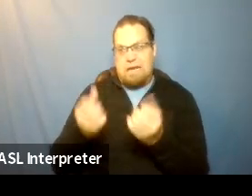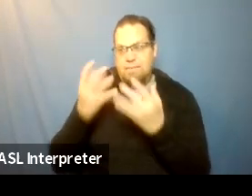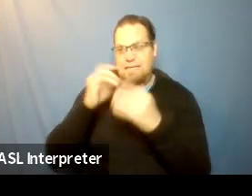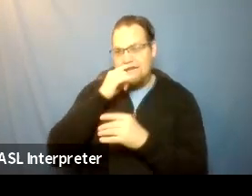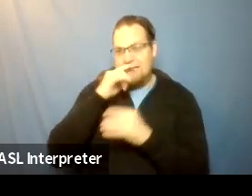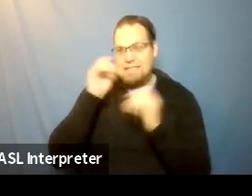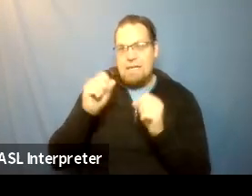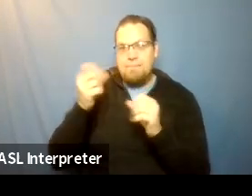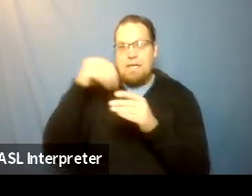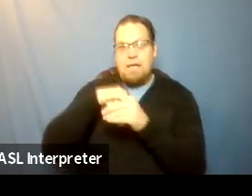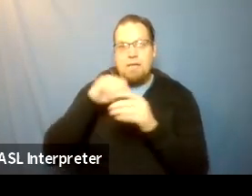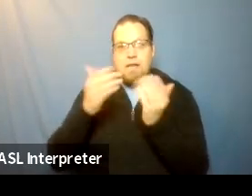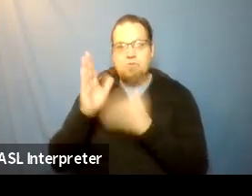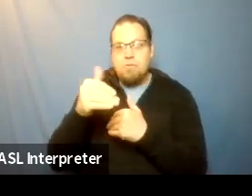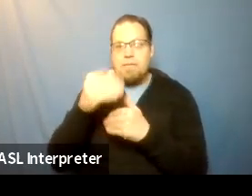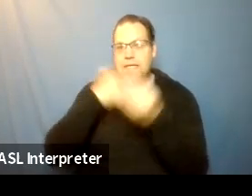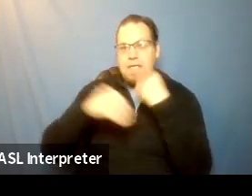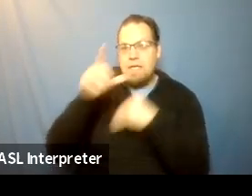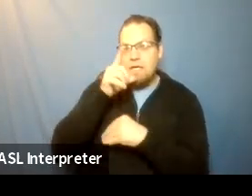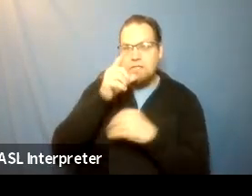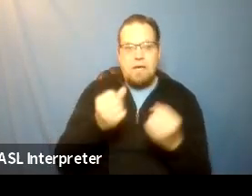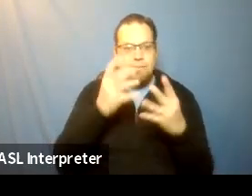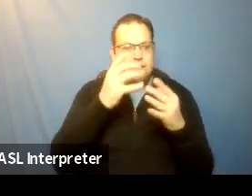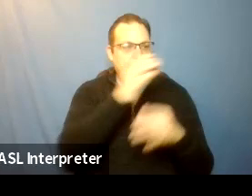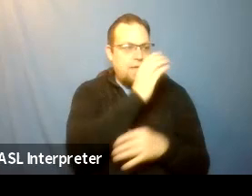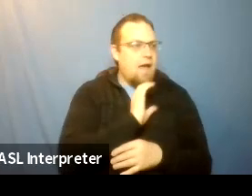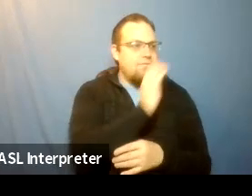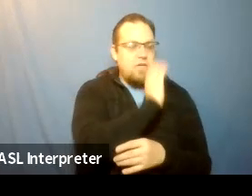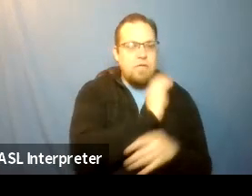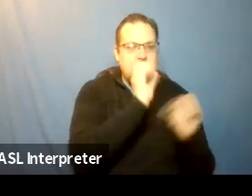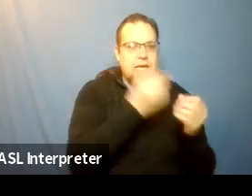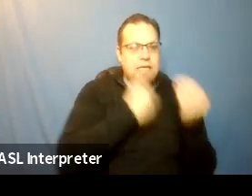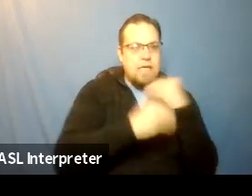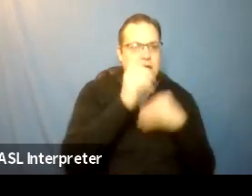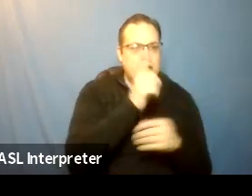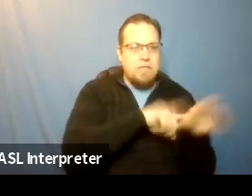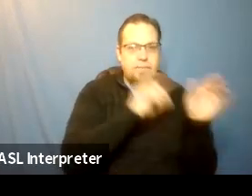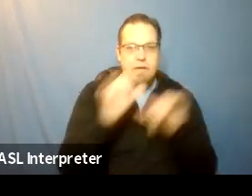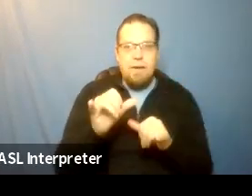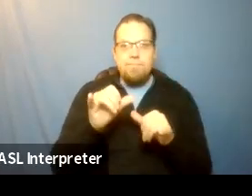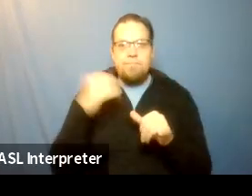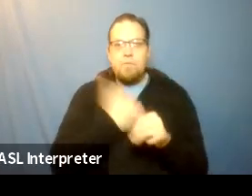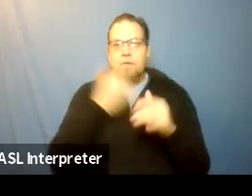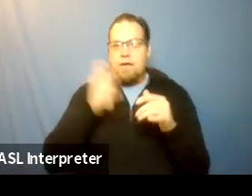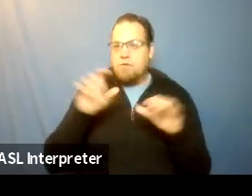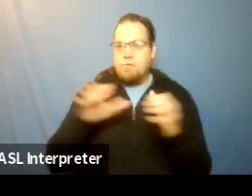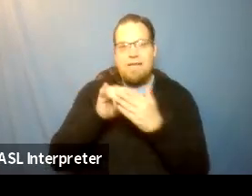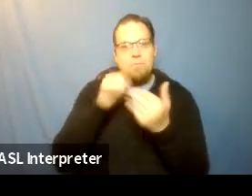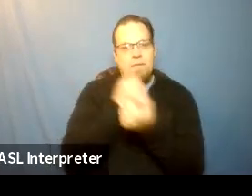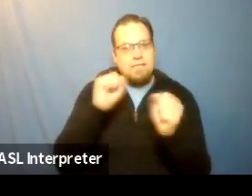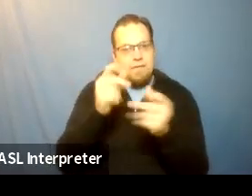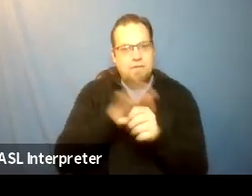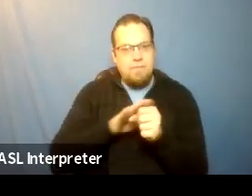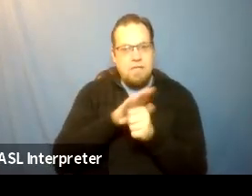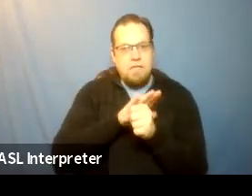support in the classroom eating lunch, how many kids can I support in the cafeteria eating lunch, because we all have to do this within a safe space,